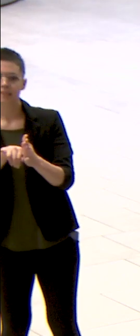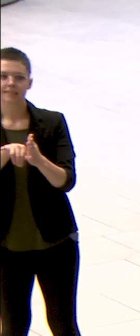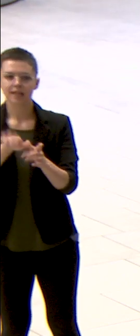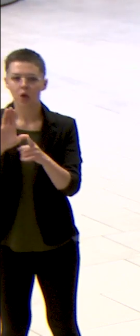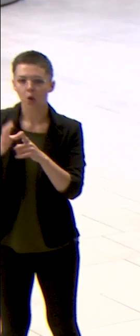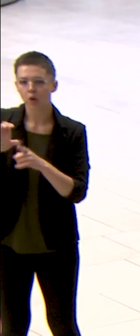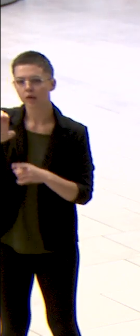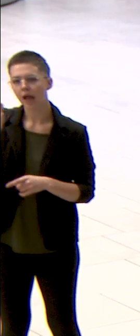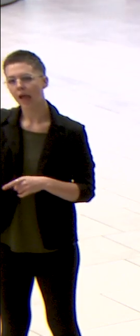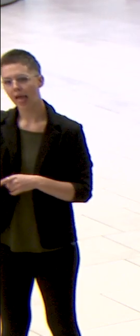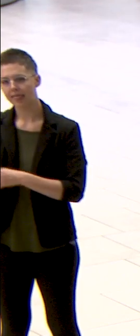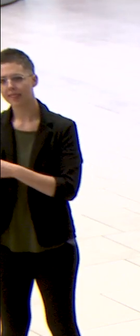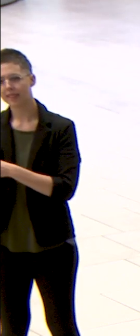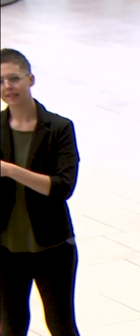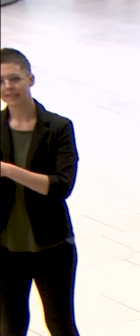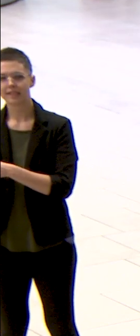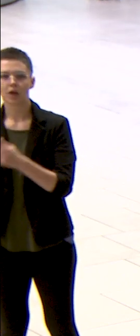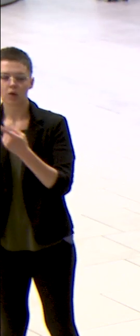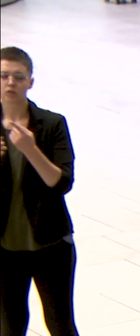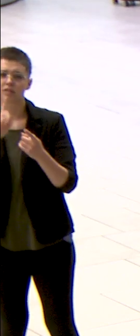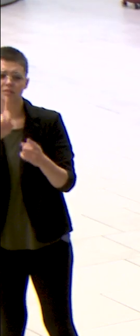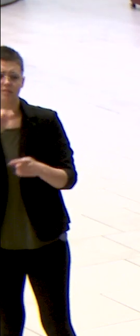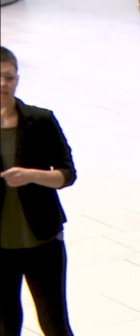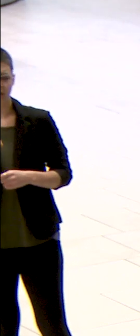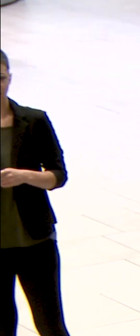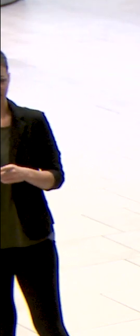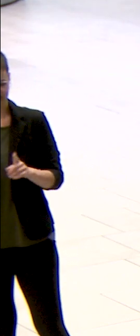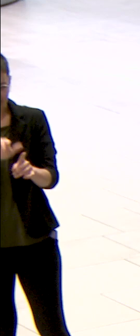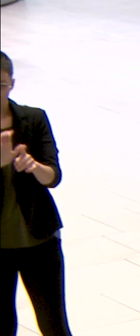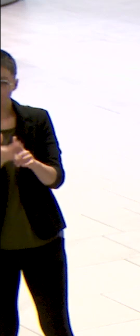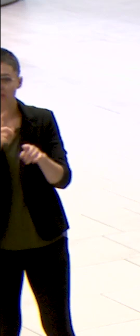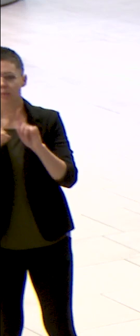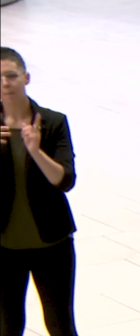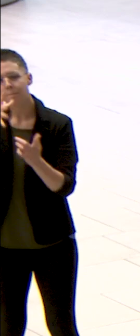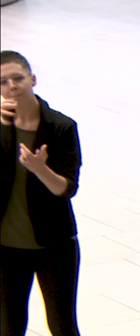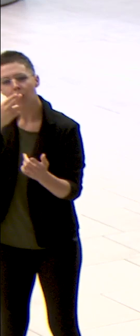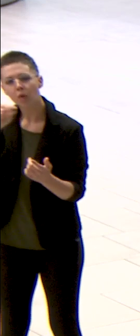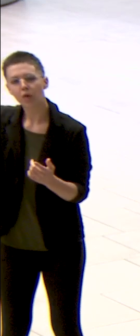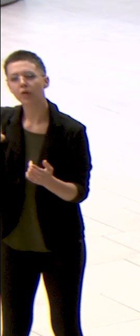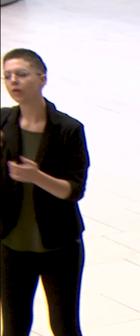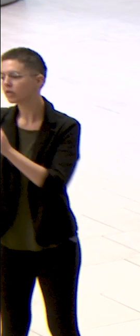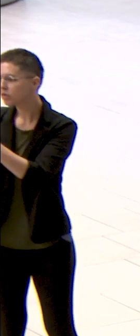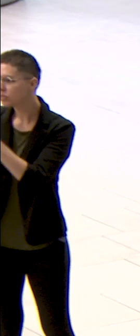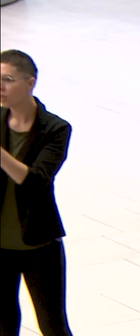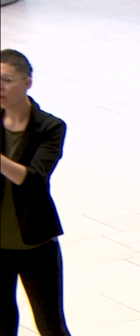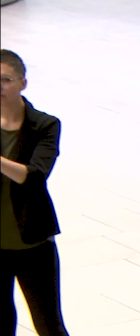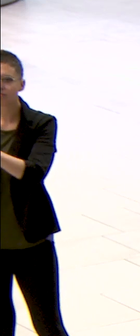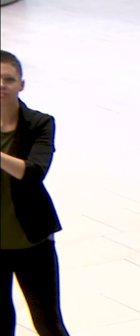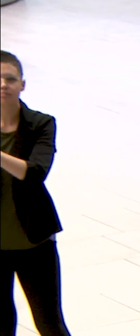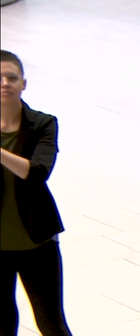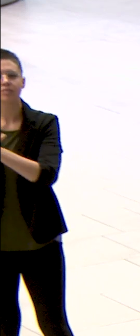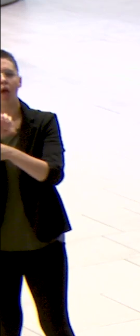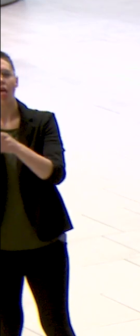ethnic culture, but it's not just that culture, because it's right. Motherhood, it's sports fandom, it's all these other affinities that, you